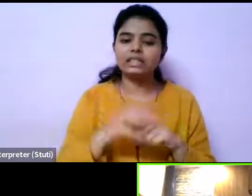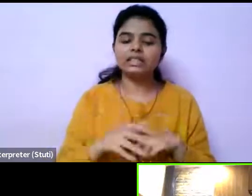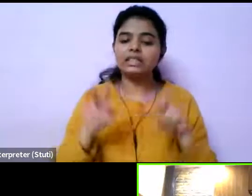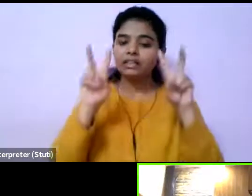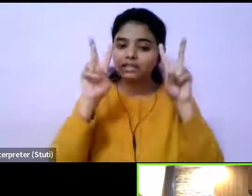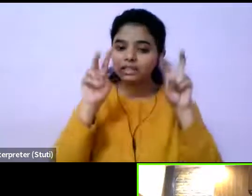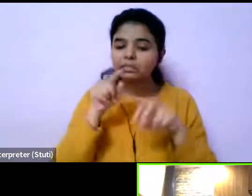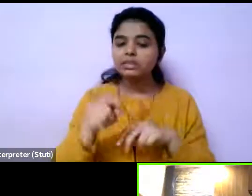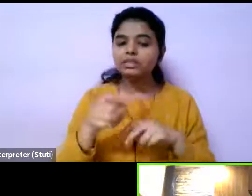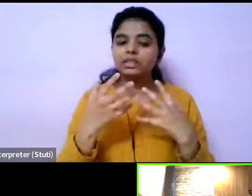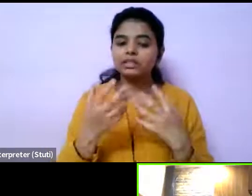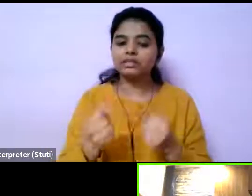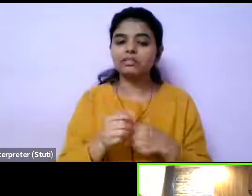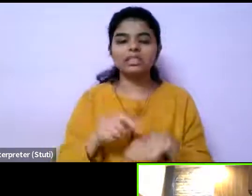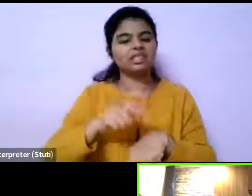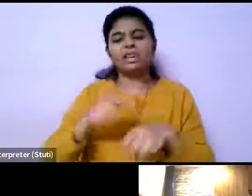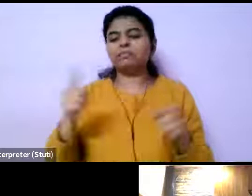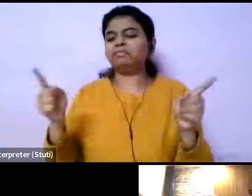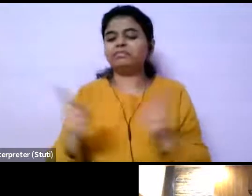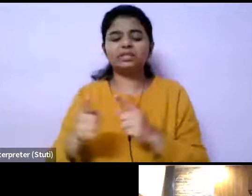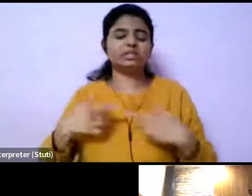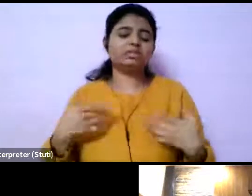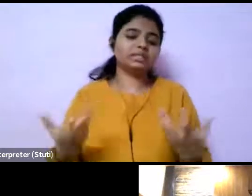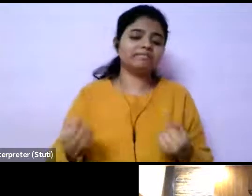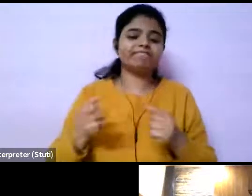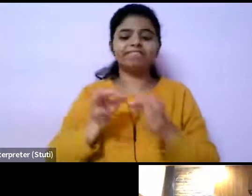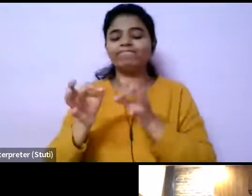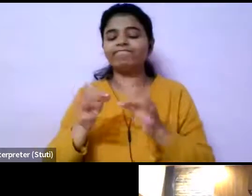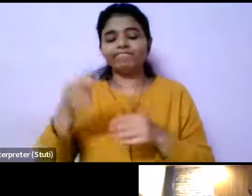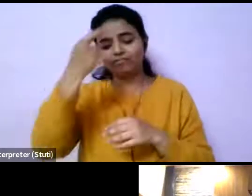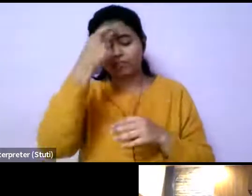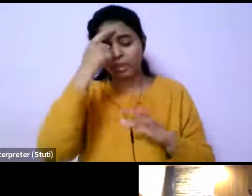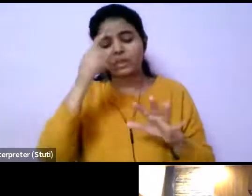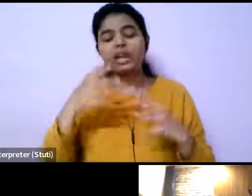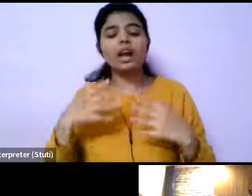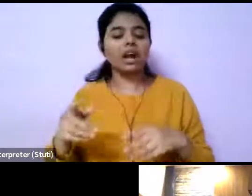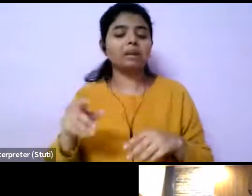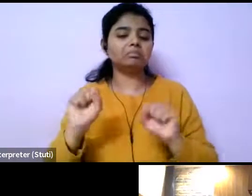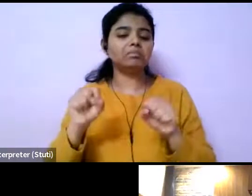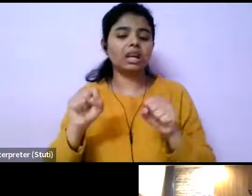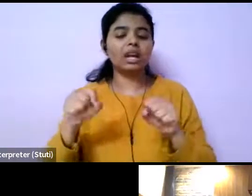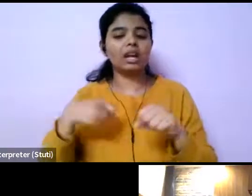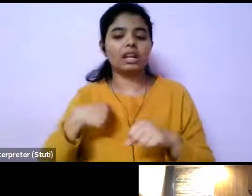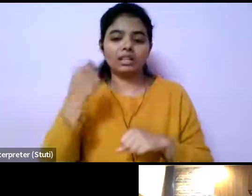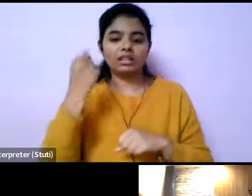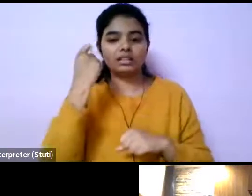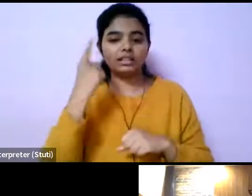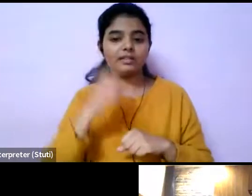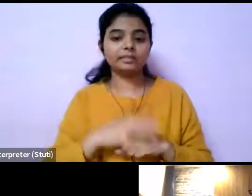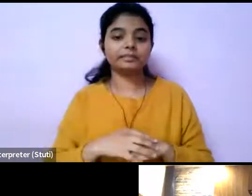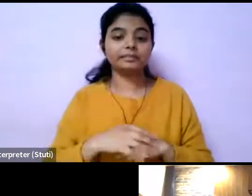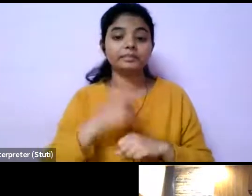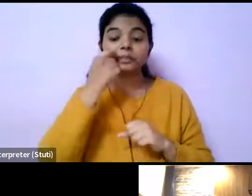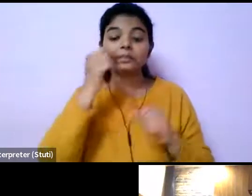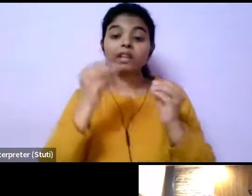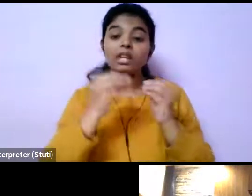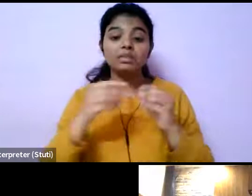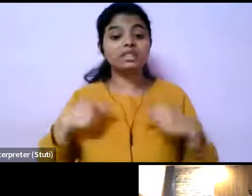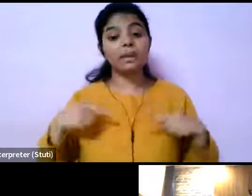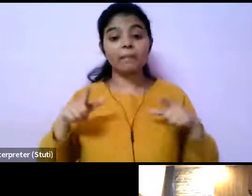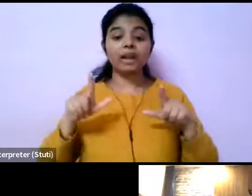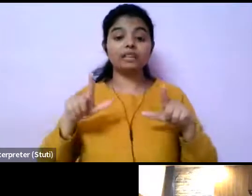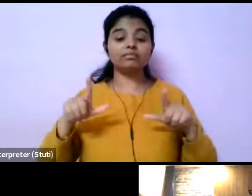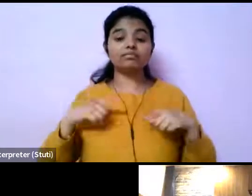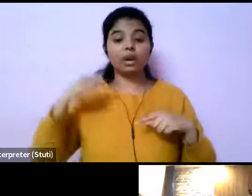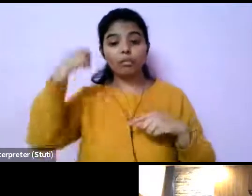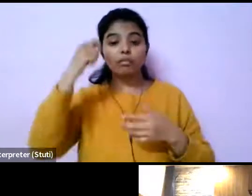raised, but the time yes, constraint was yes, really a problem. But yeah, I completely understand. Yes, because as a fellow theater person, I